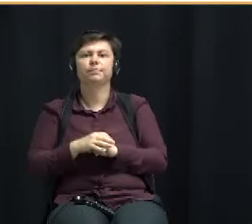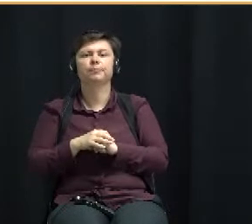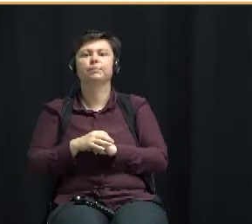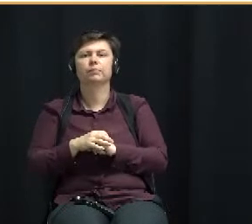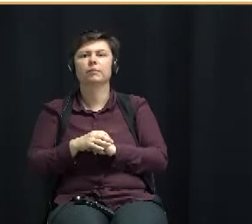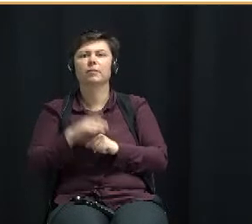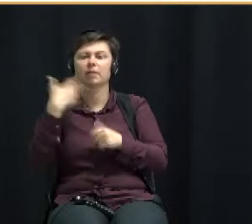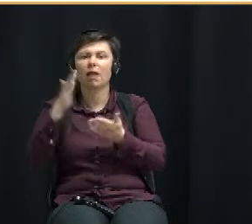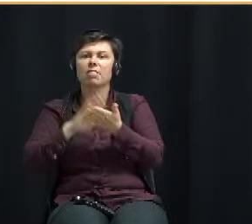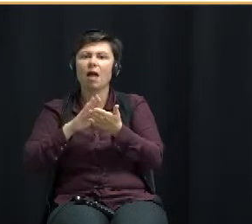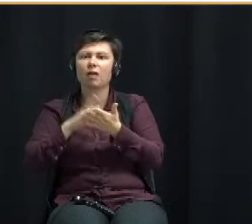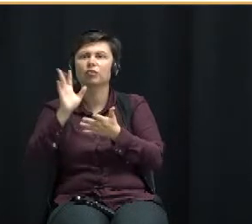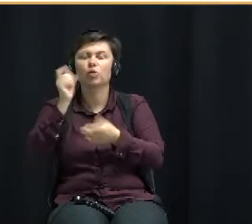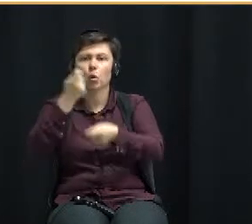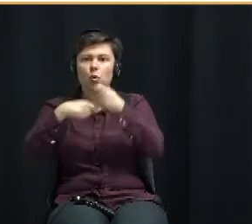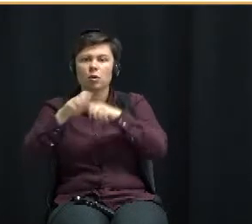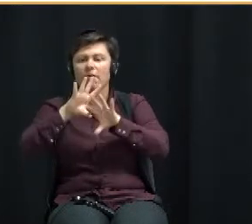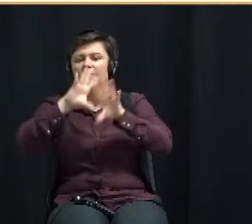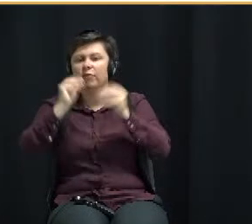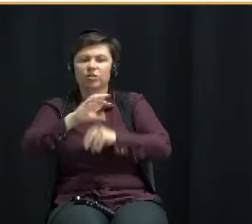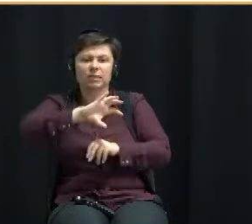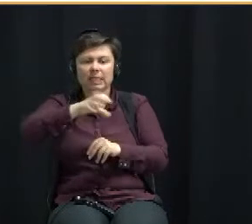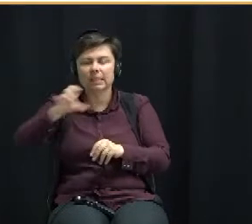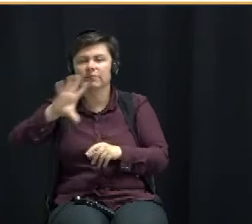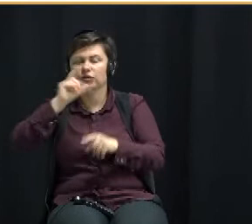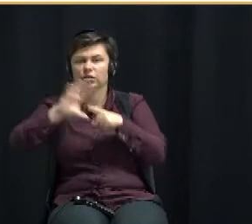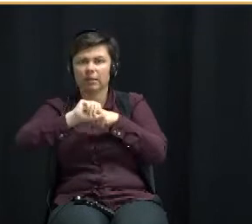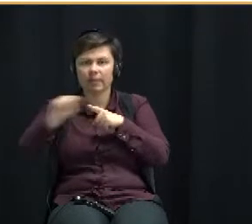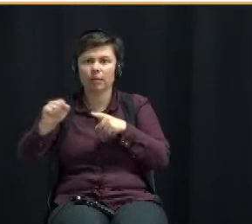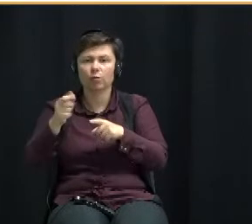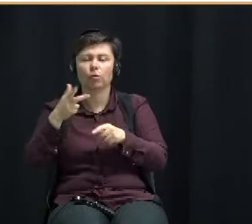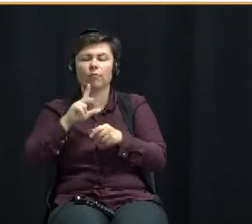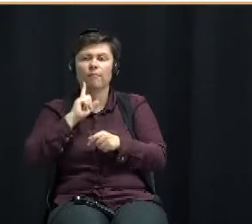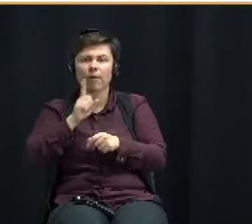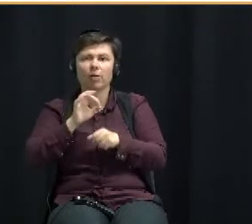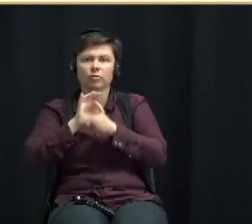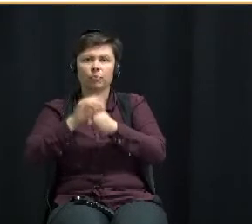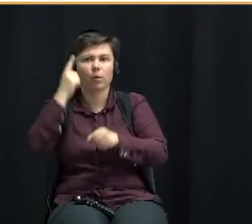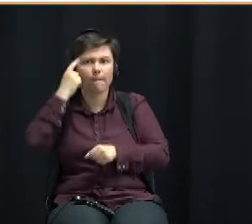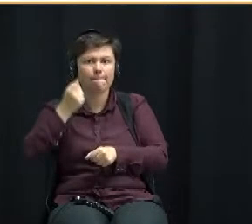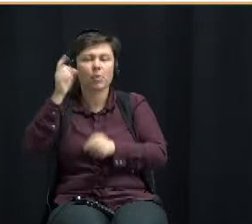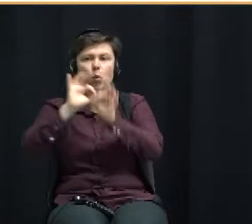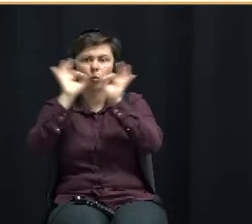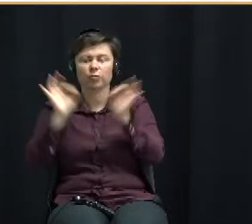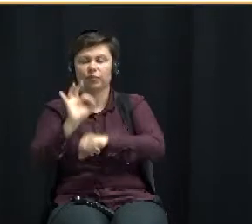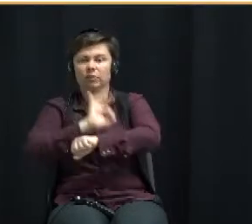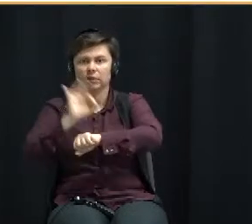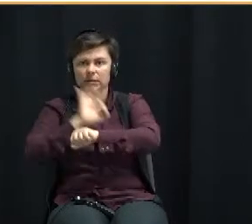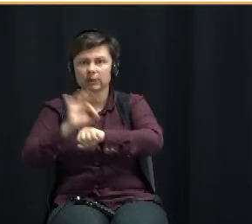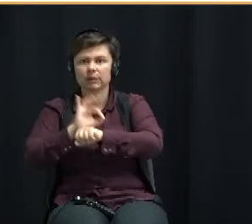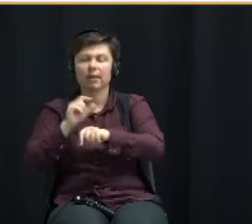all sectors and design disciplines. And they did this with this prize,